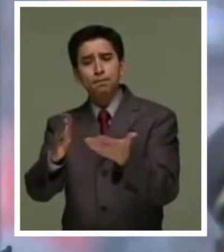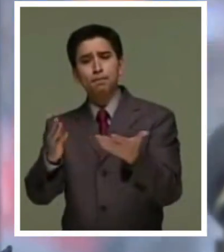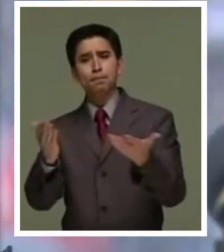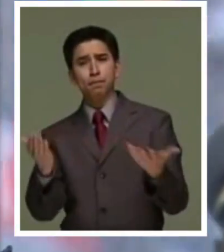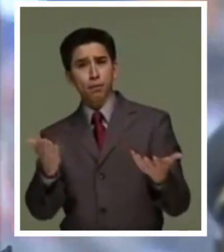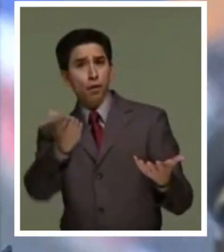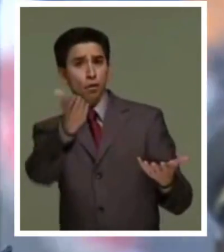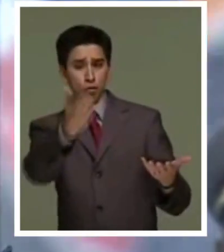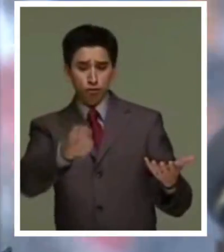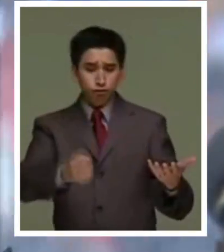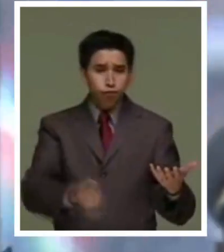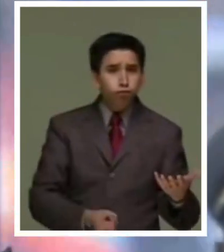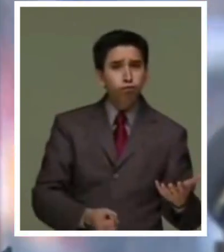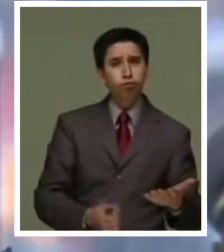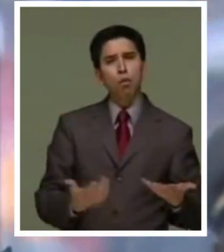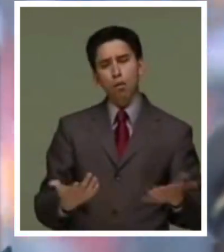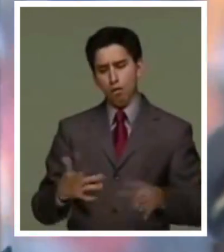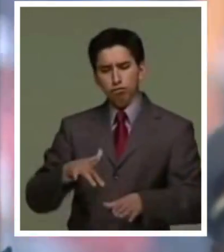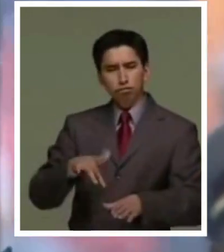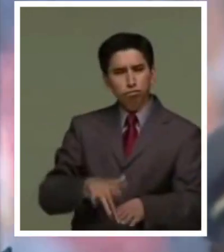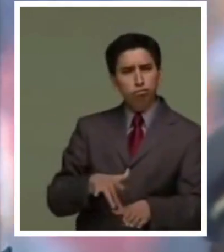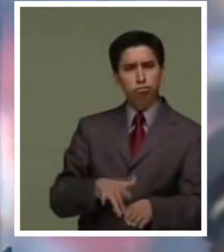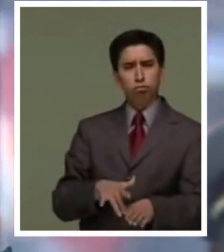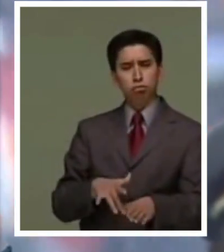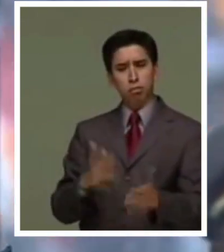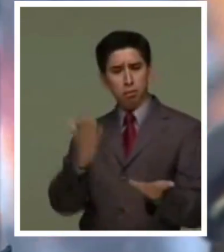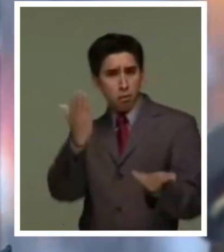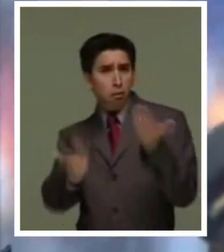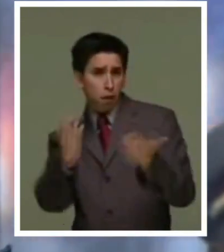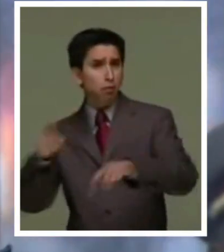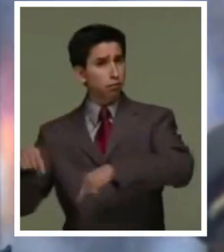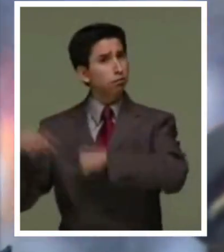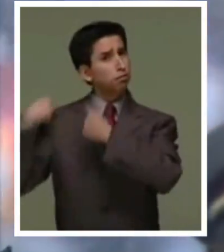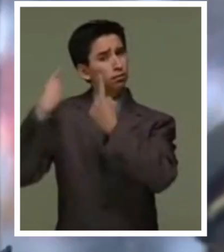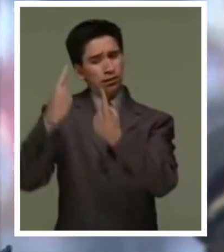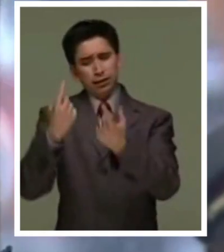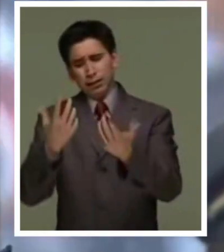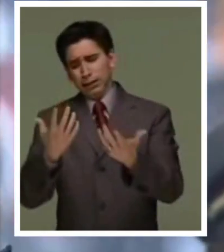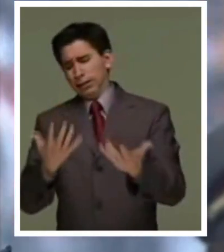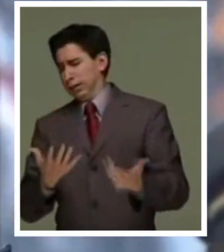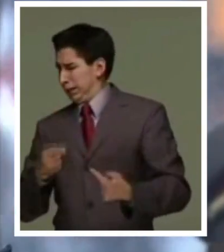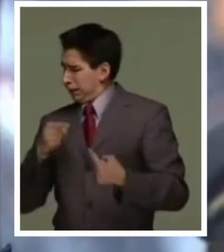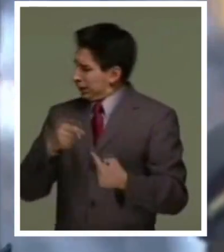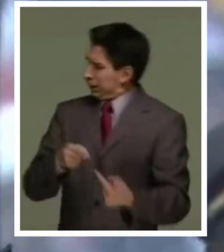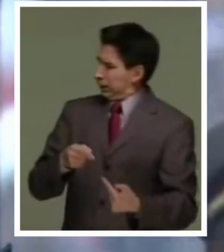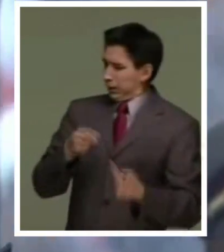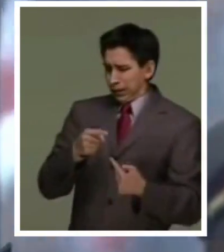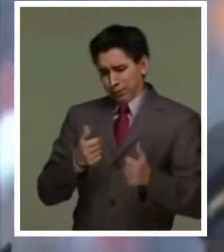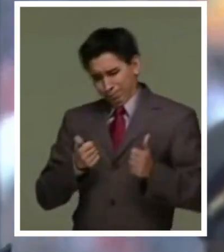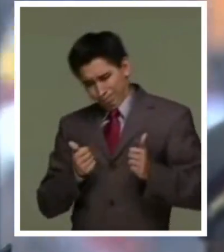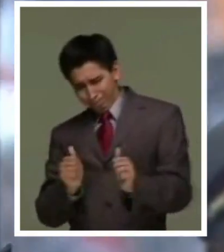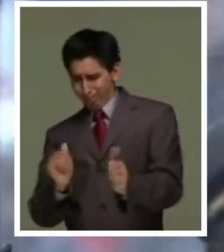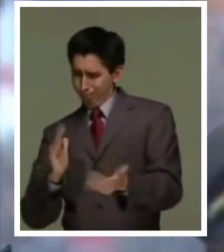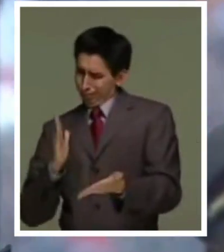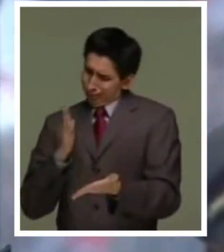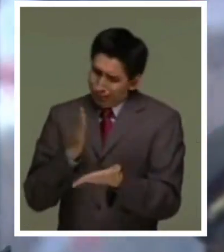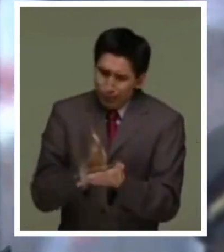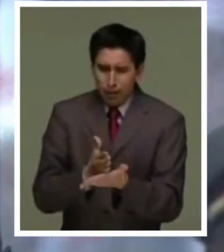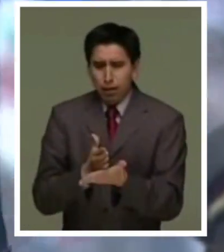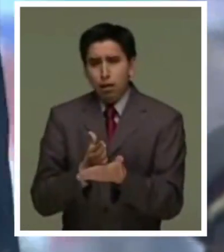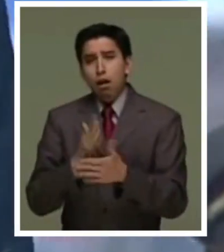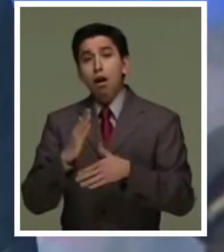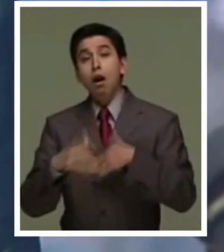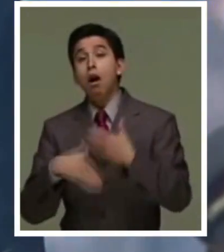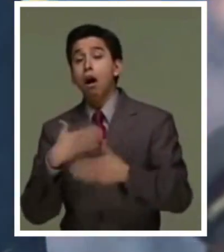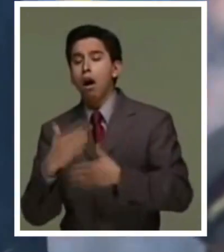slights, 1,000 indignities, 1,000 unremembered moments, a desire to fight